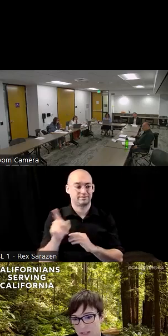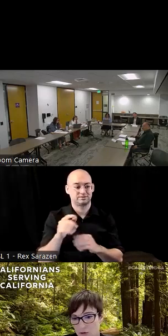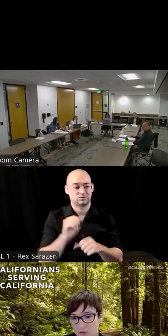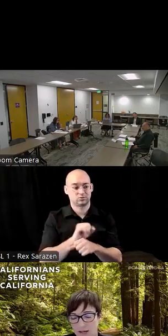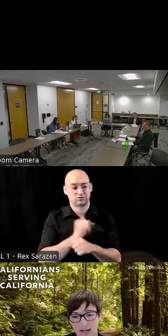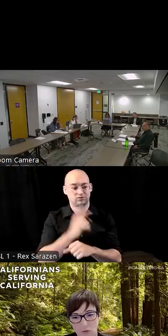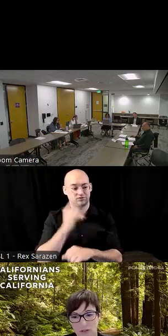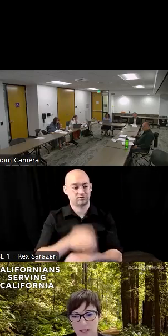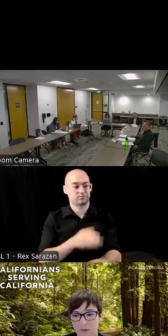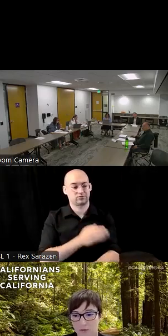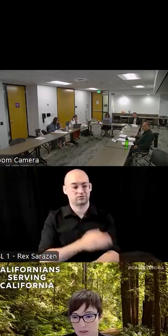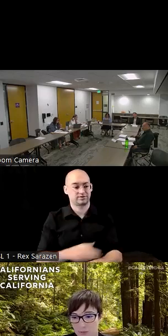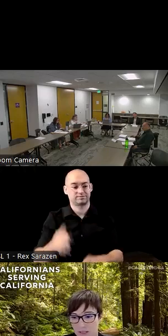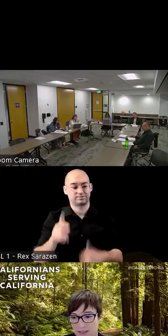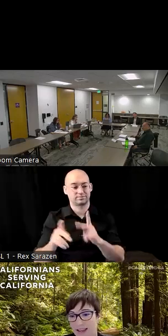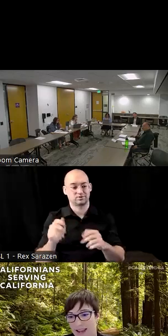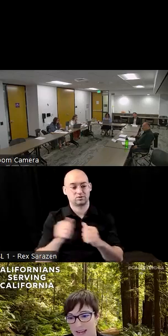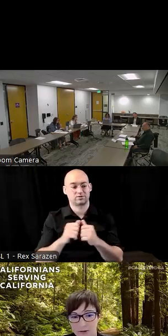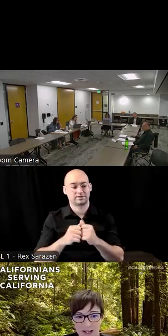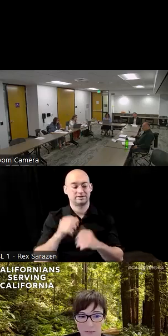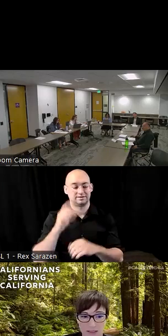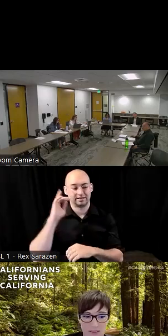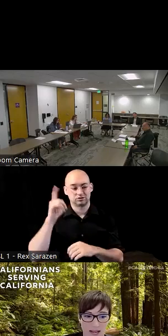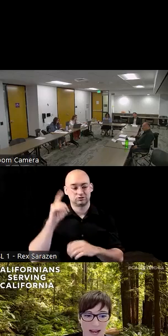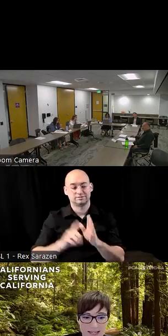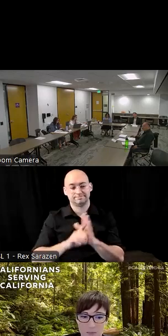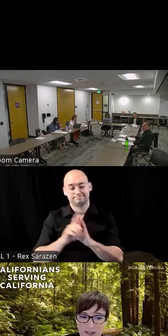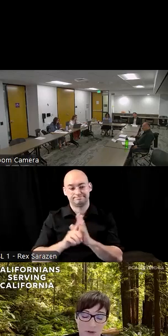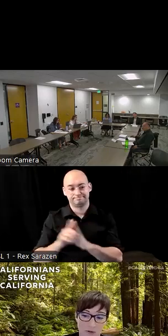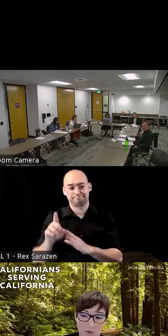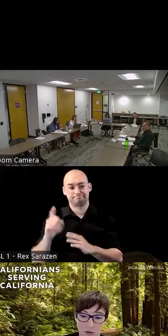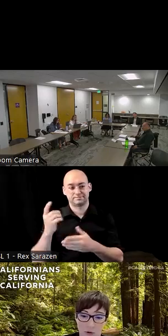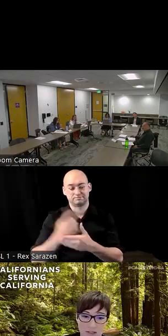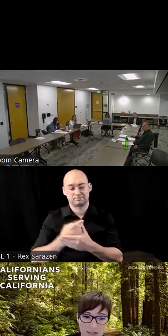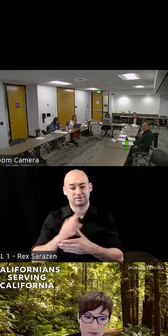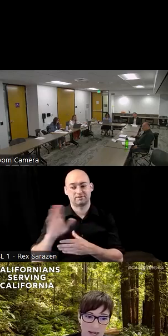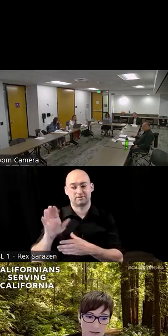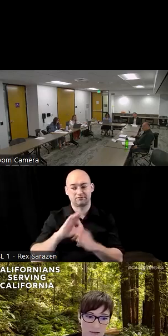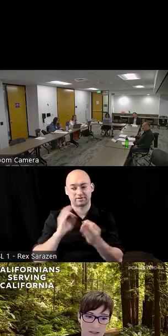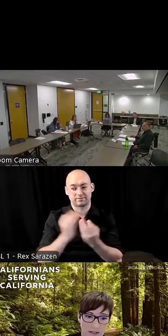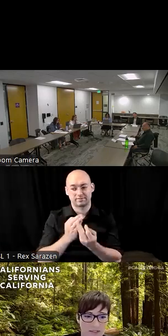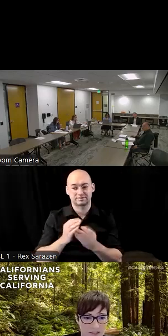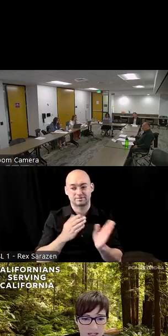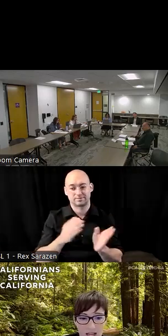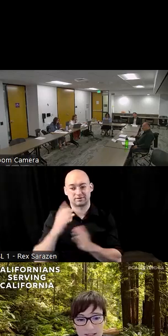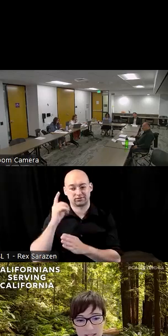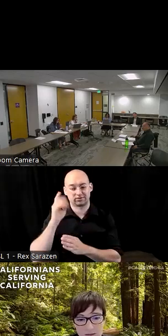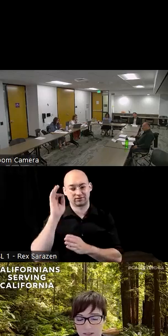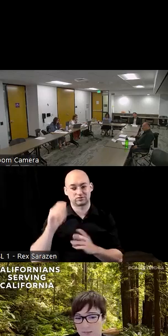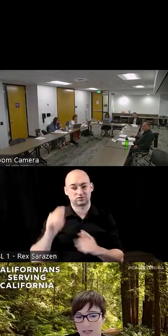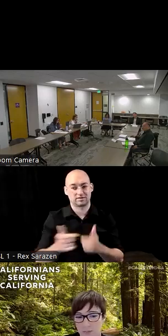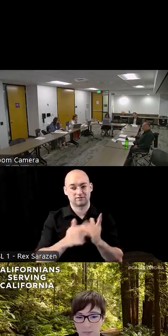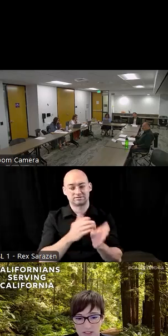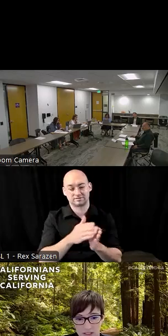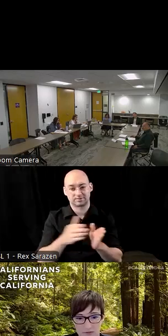with intellectual and/or developmental disabilities and their families as they plan for the future across the lifespan. The State Alliance team